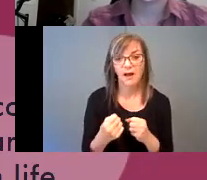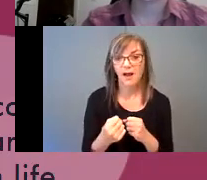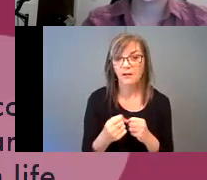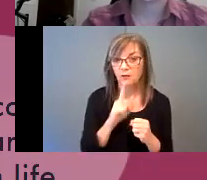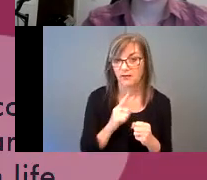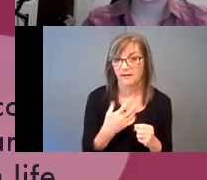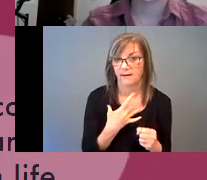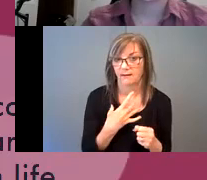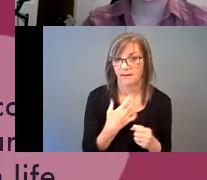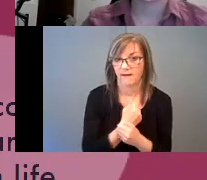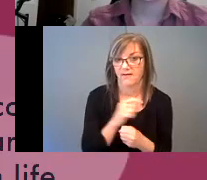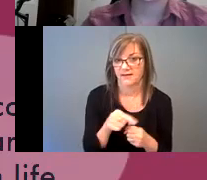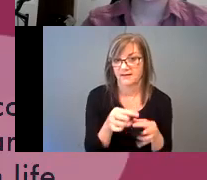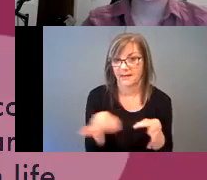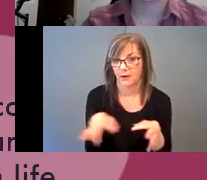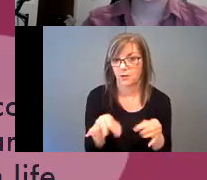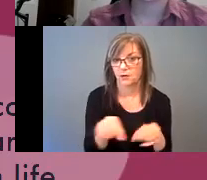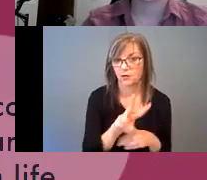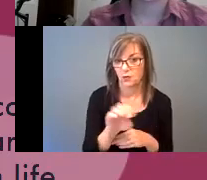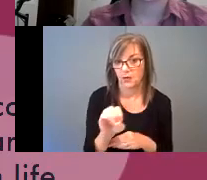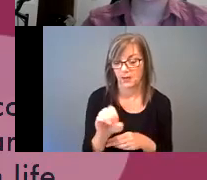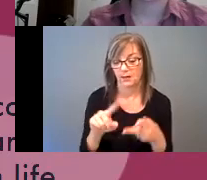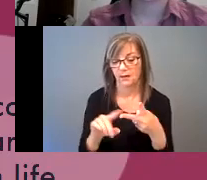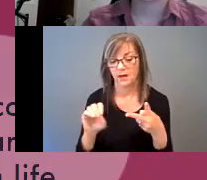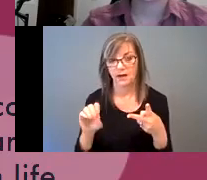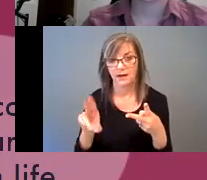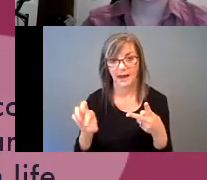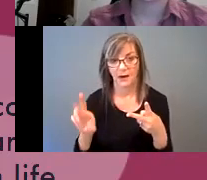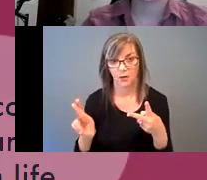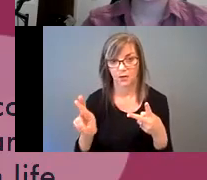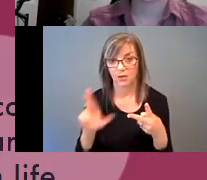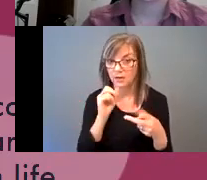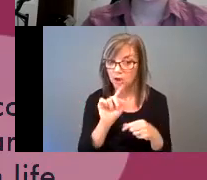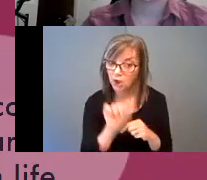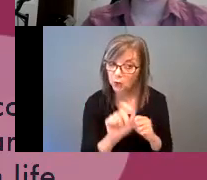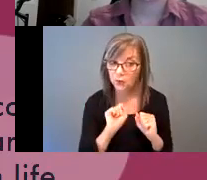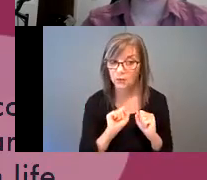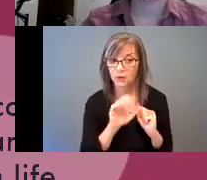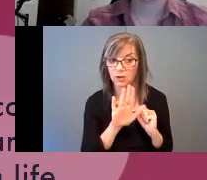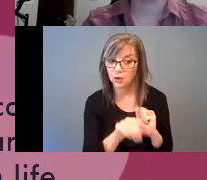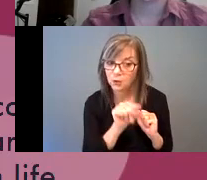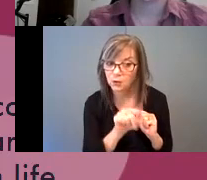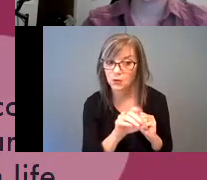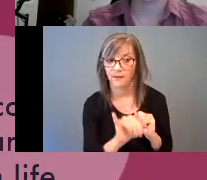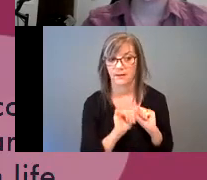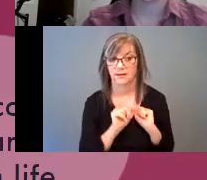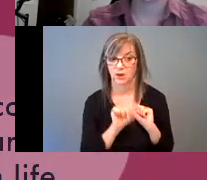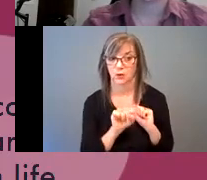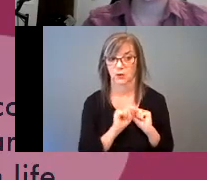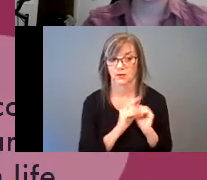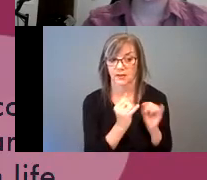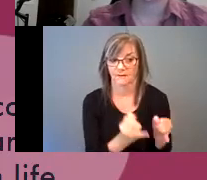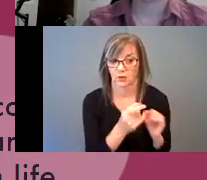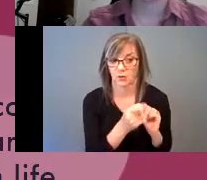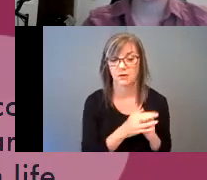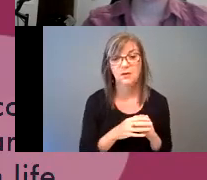this because it takes that collective approach of it's not just you and it's you doing this and it's very individualized in